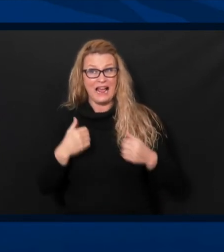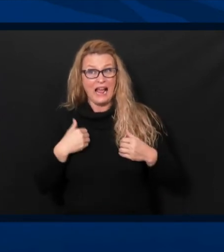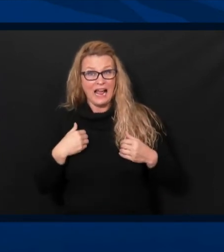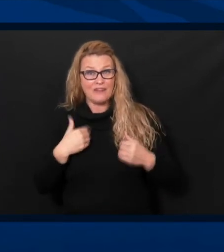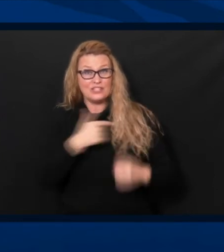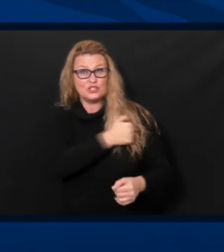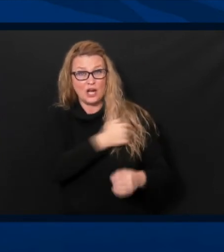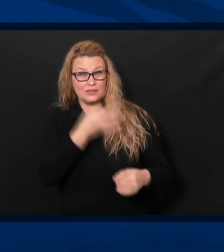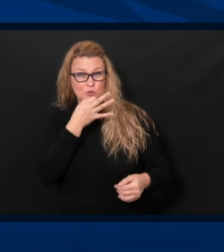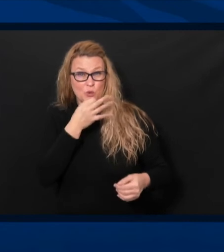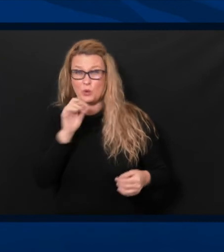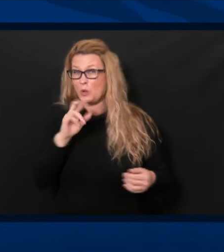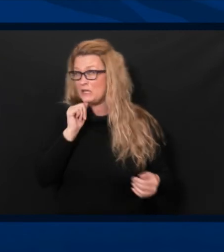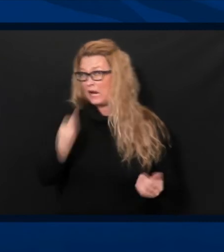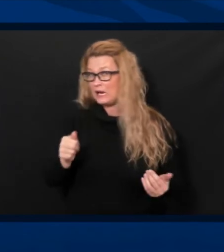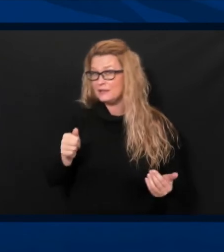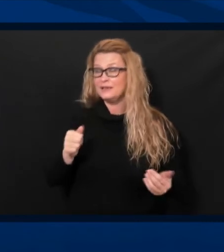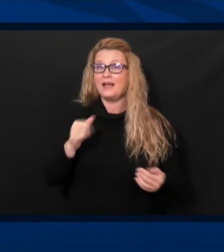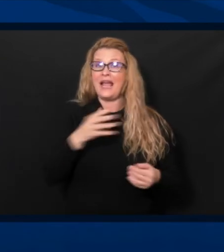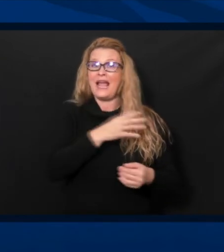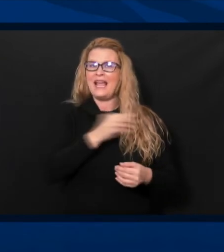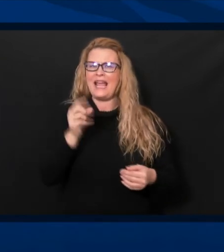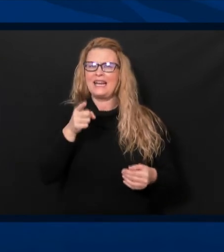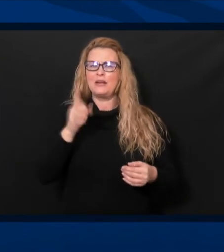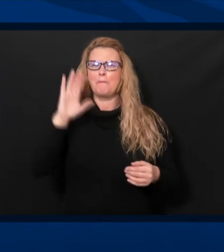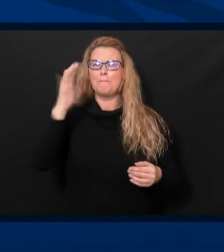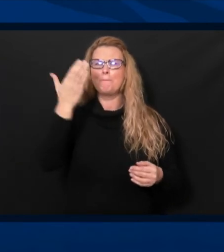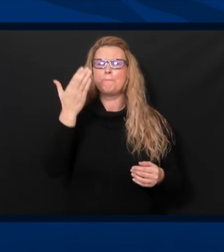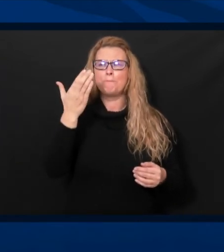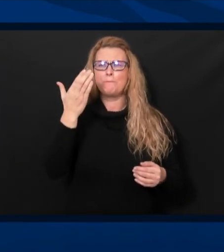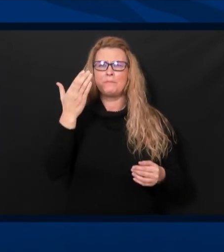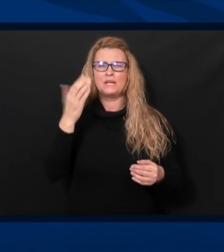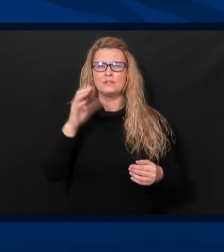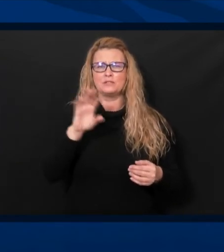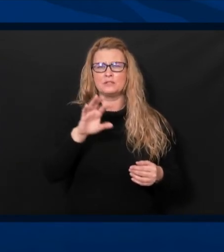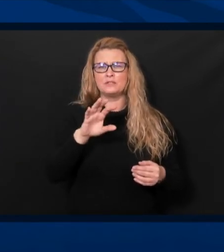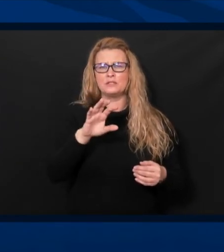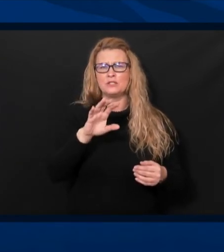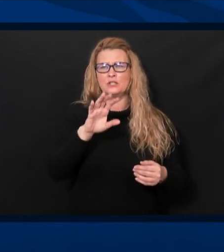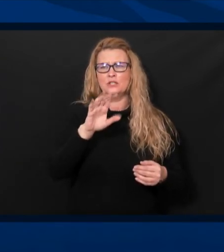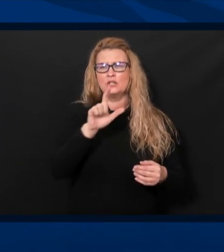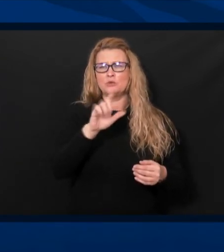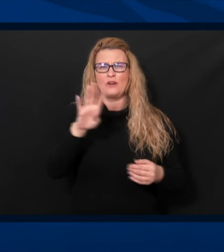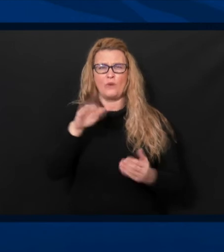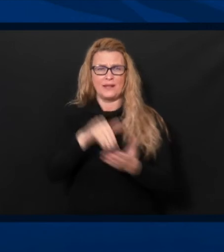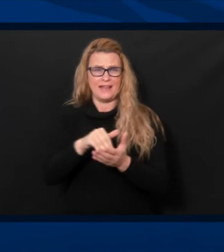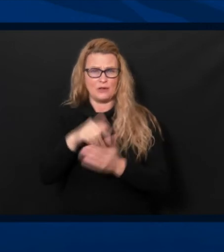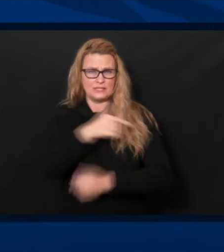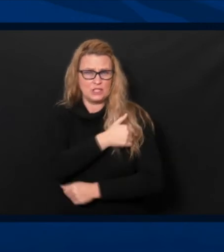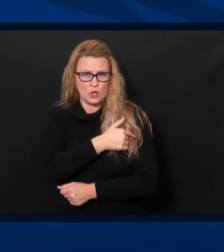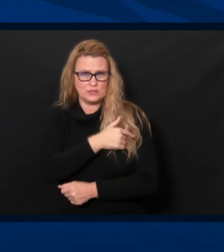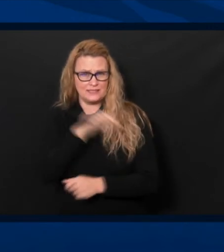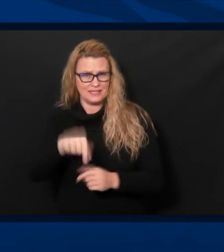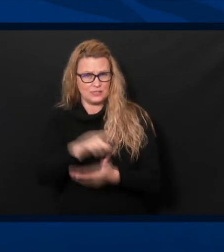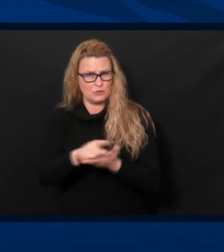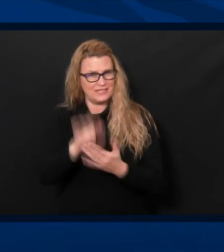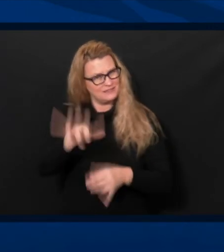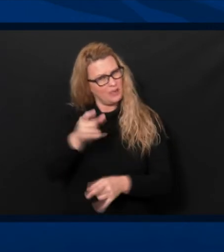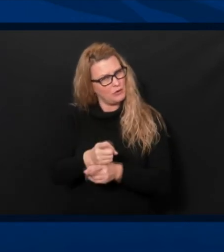behind that? And also, it appears the state got 24,000 first doses this week. Is that